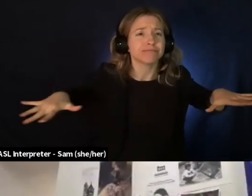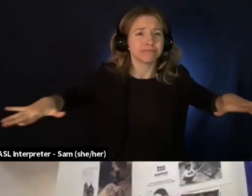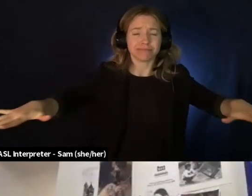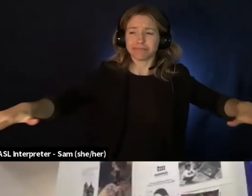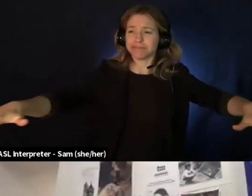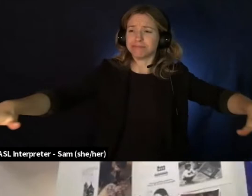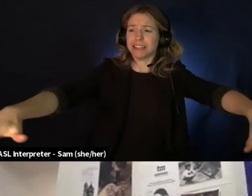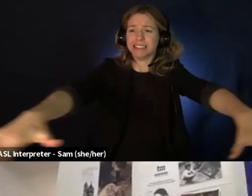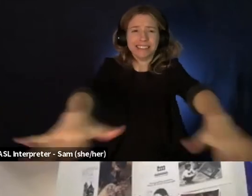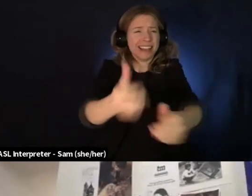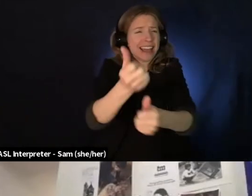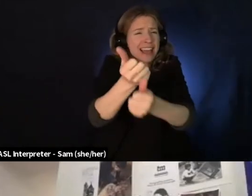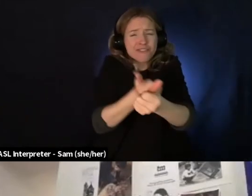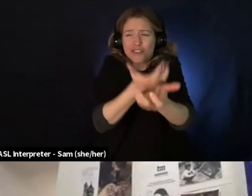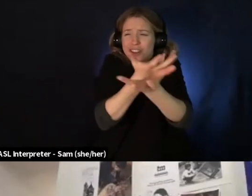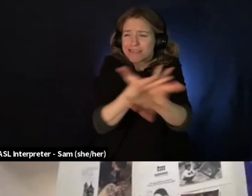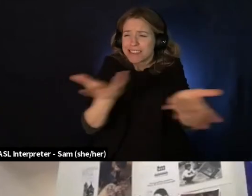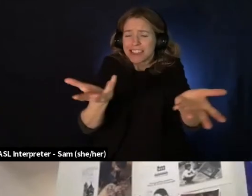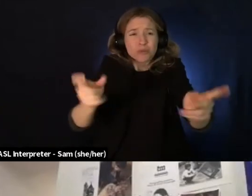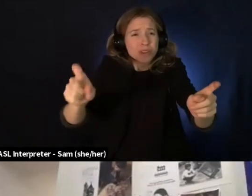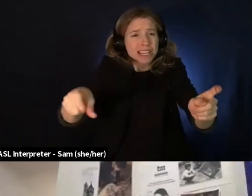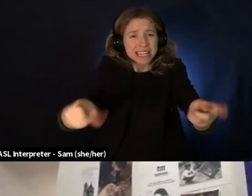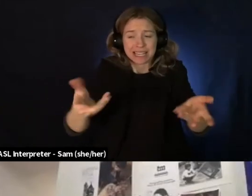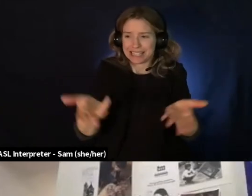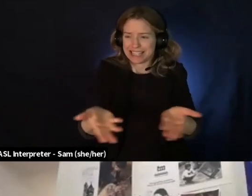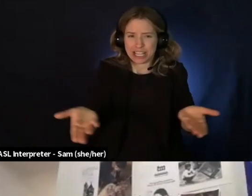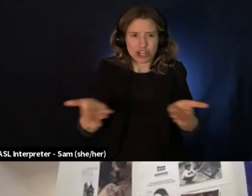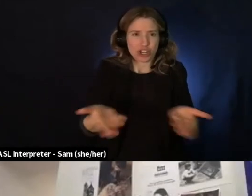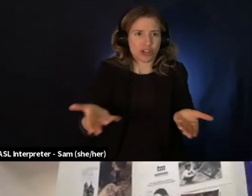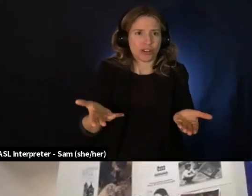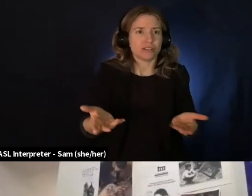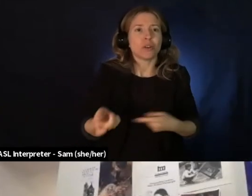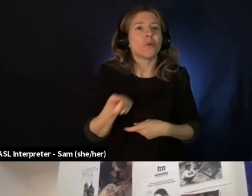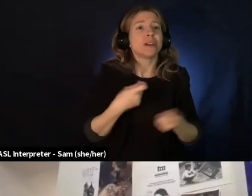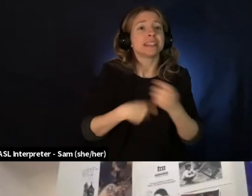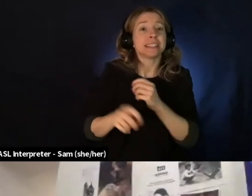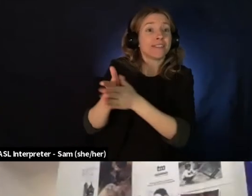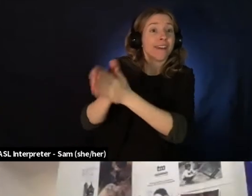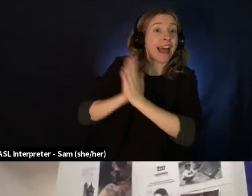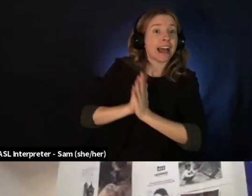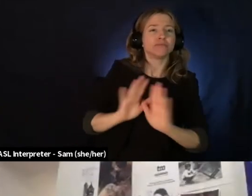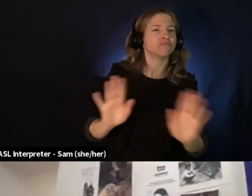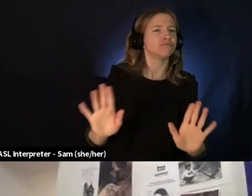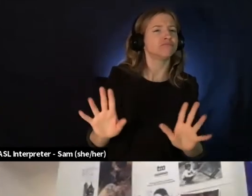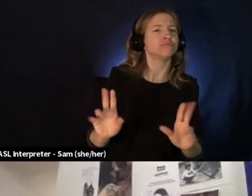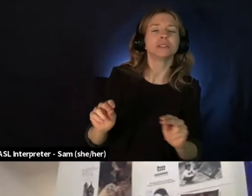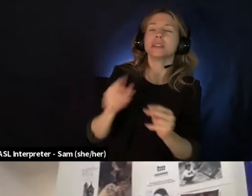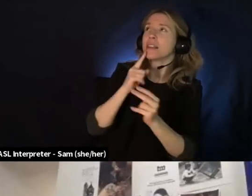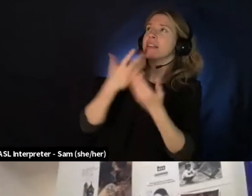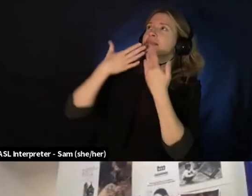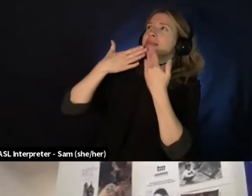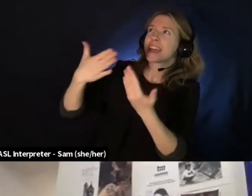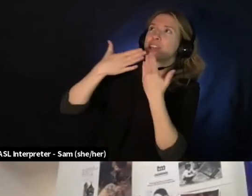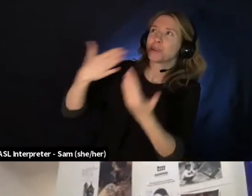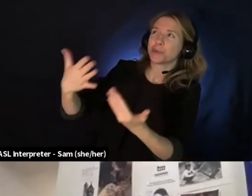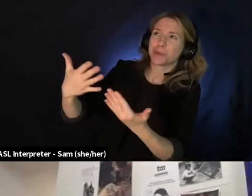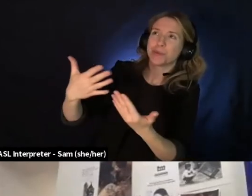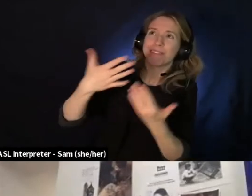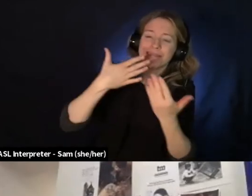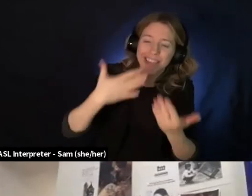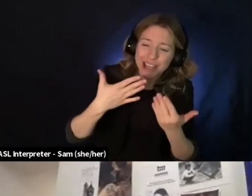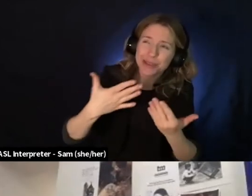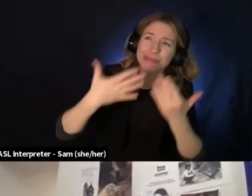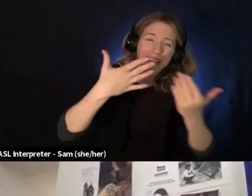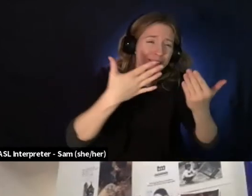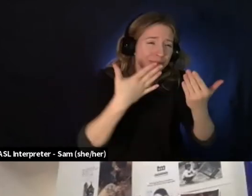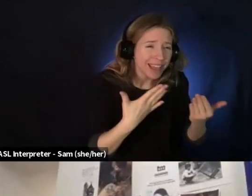need to have a life, and therefore we should give thanks. And then, when you start talking about Native